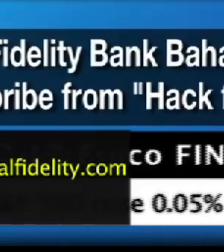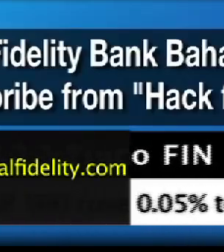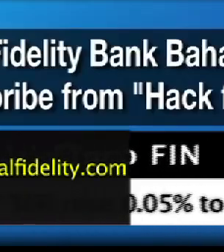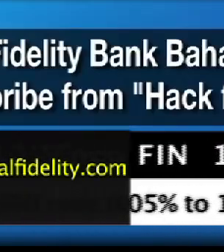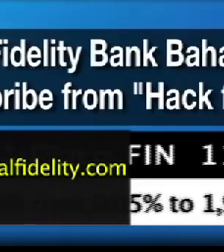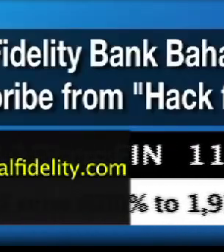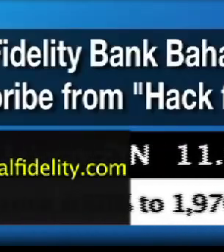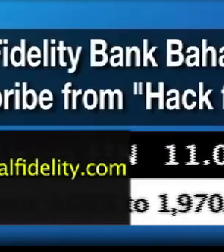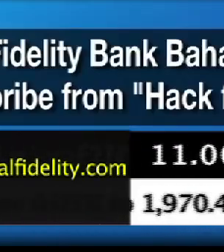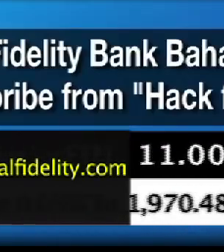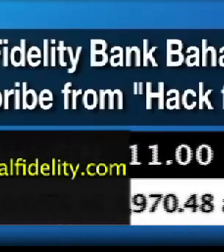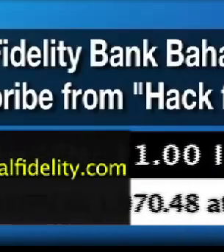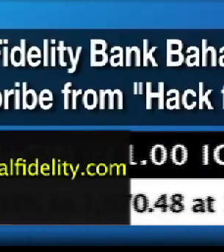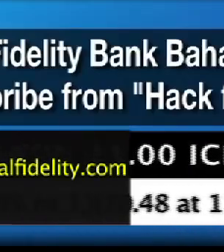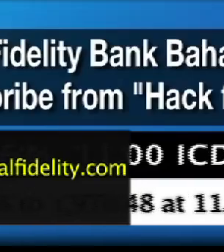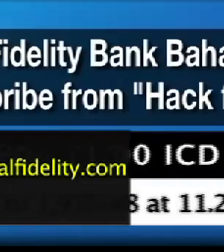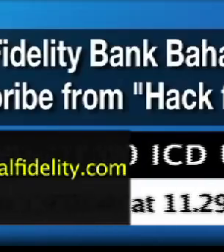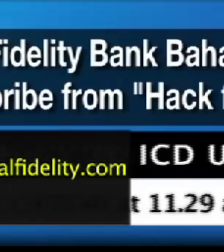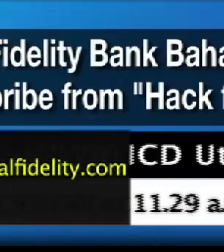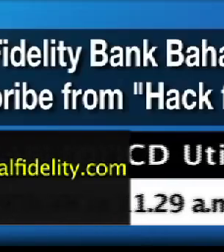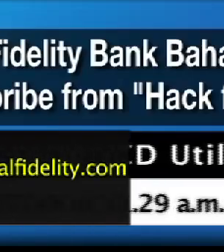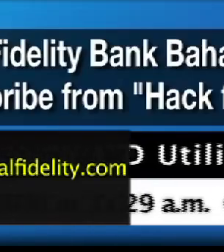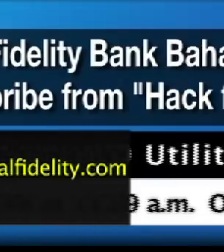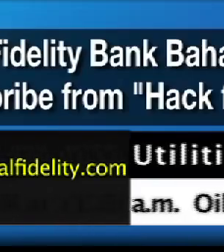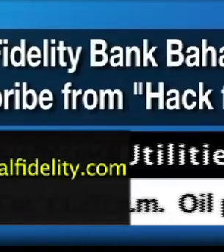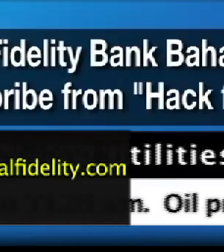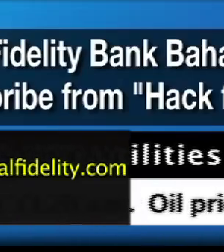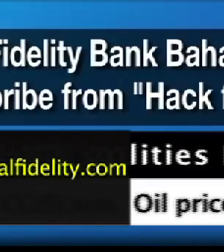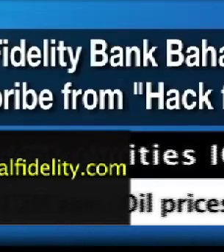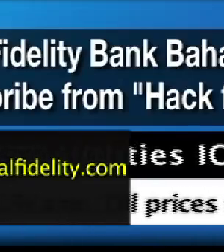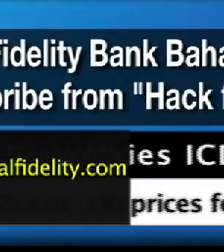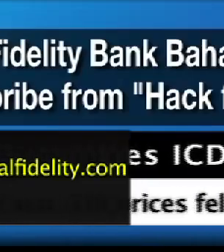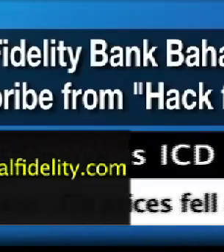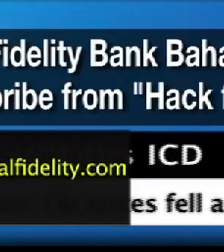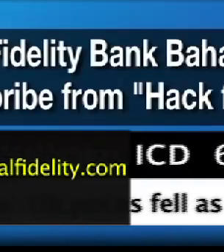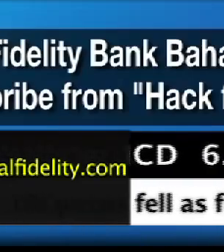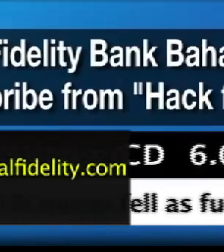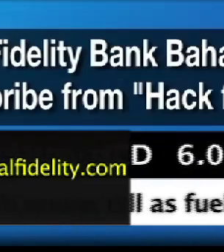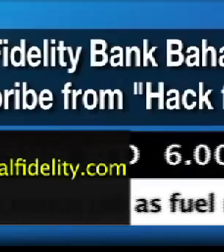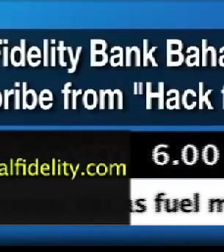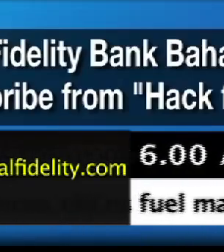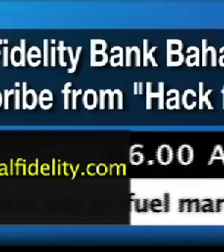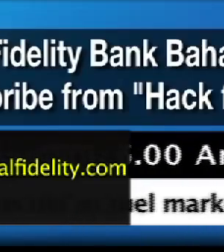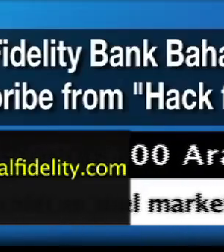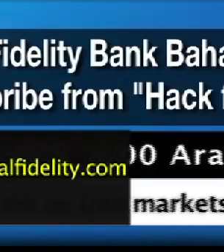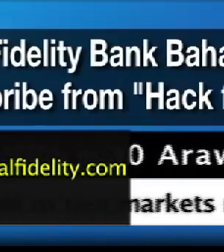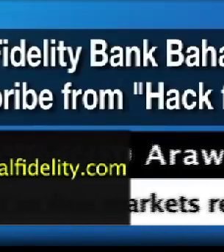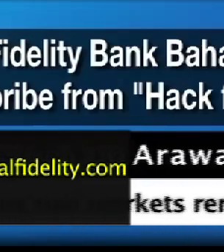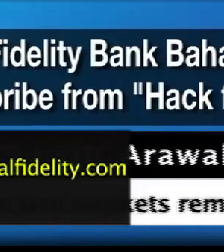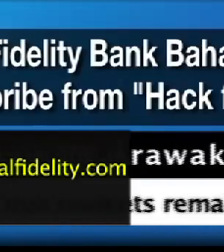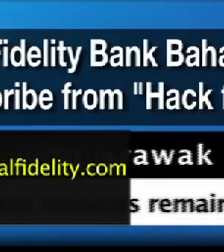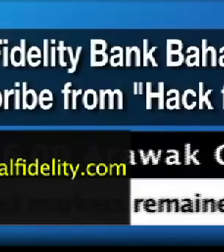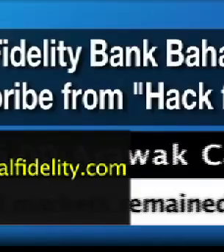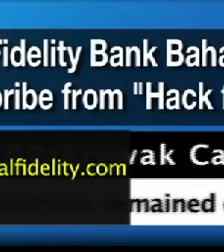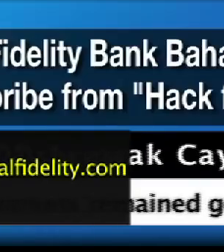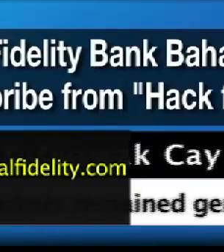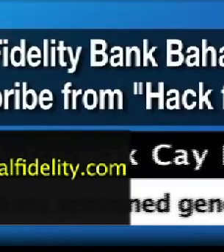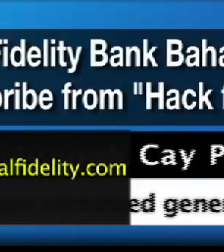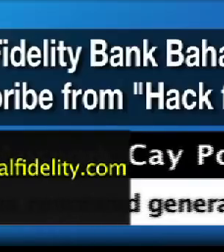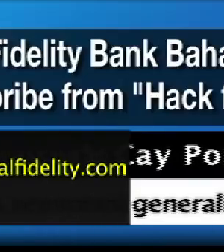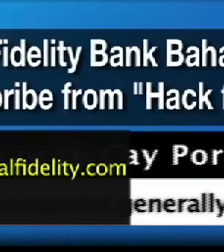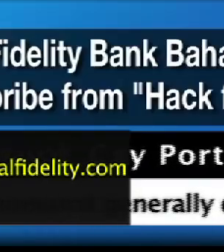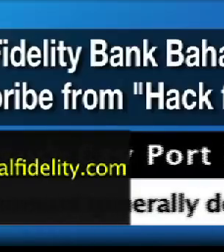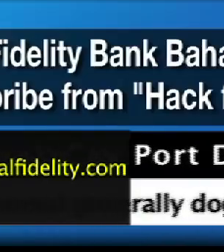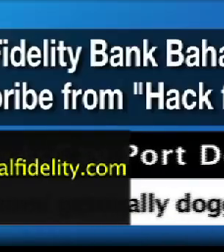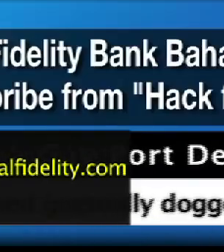appropriate internet security measures are in place, Fidelity Bahamas urges customers to be extra vigilant and call its customer service department in case